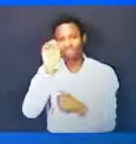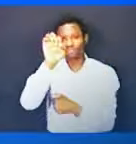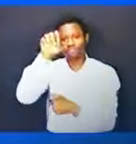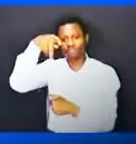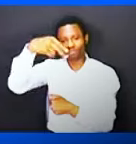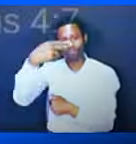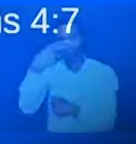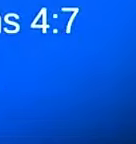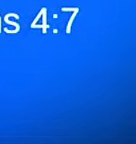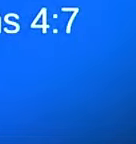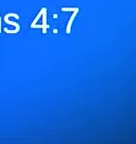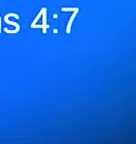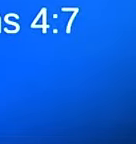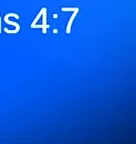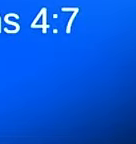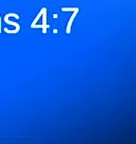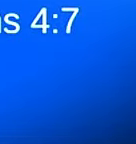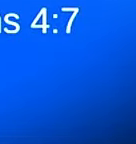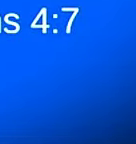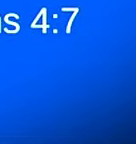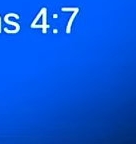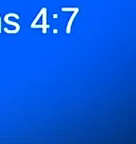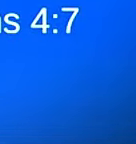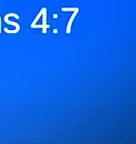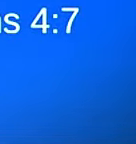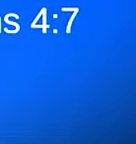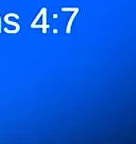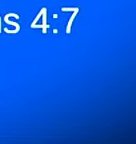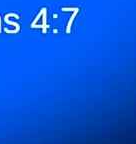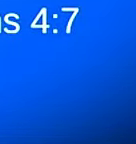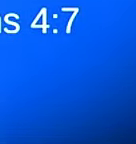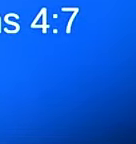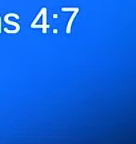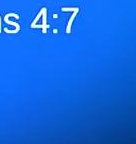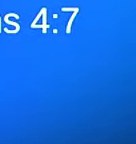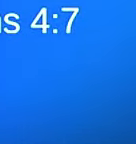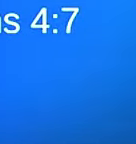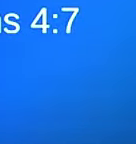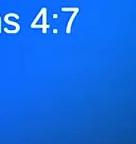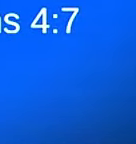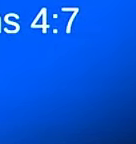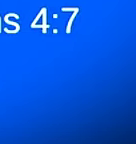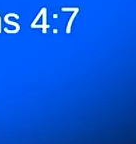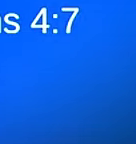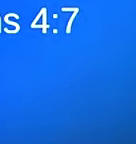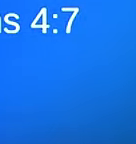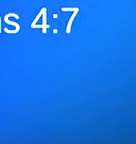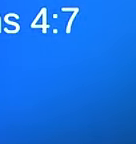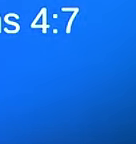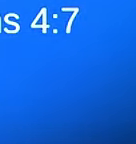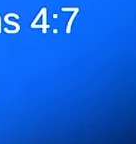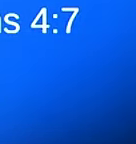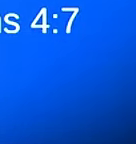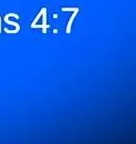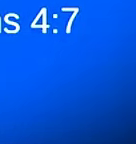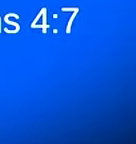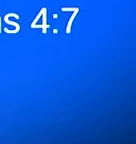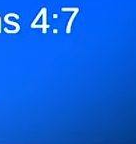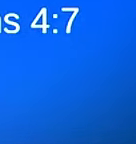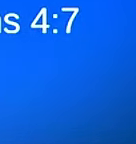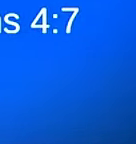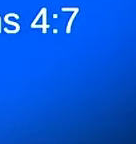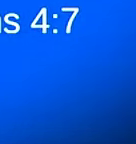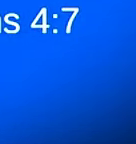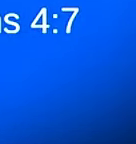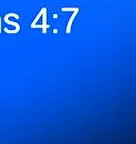verse 1. Ni dikan no ye Ephesians 4 homa 89 inyimu edikan no. Now if you're a member of the church, please pay attention to the verses. So ye asafu